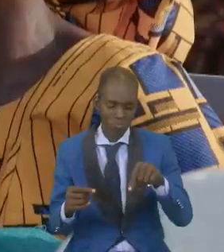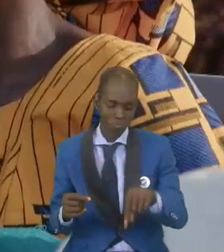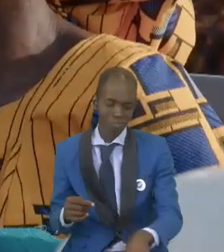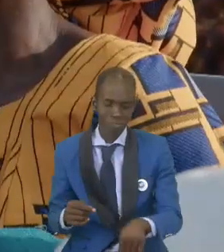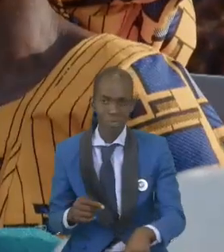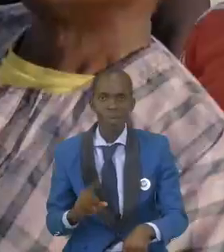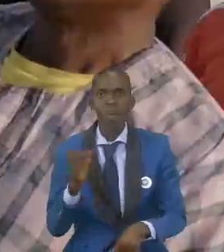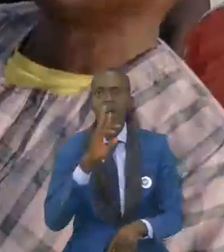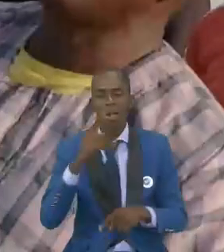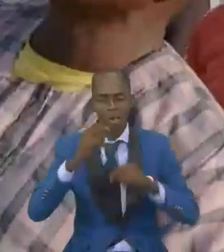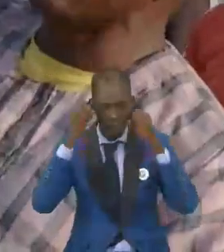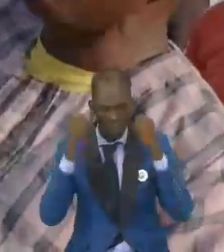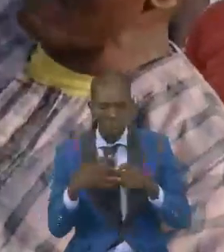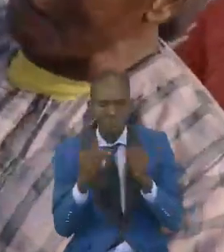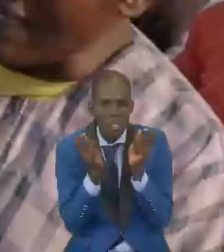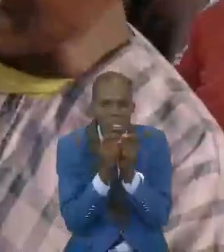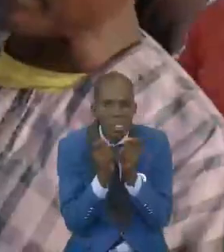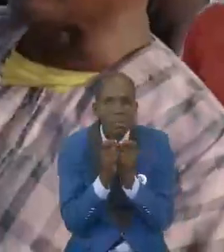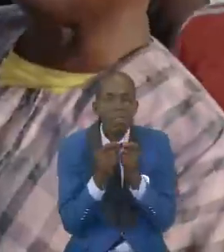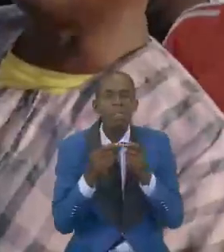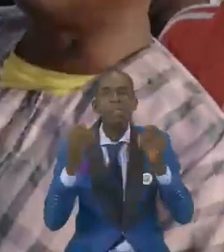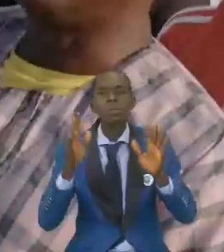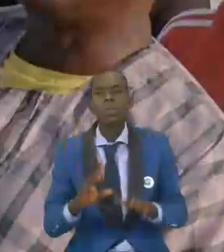of the conspirator?